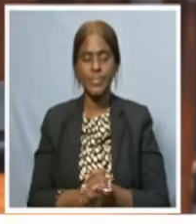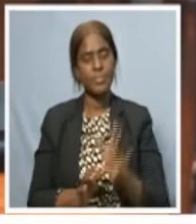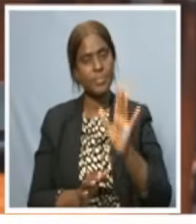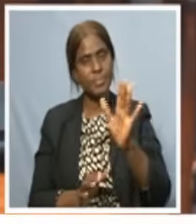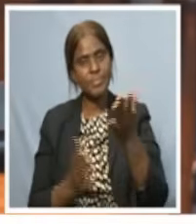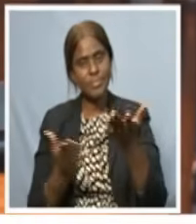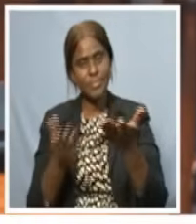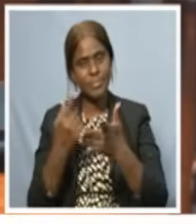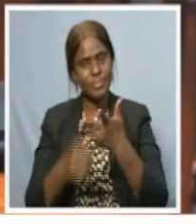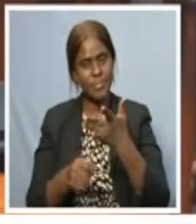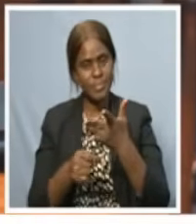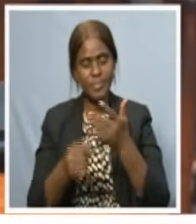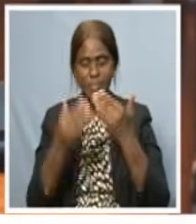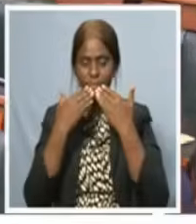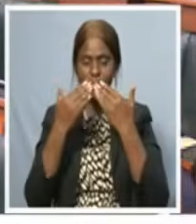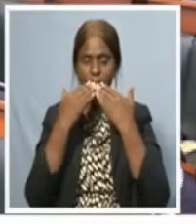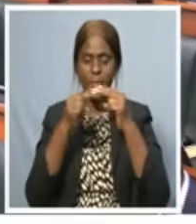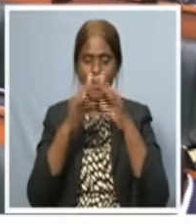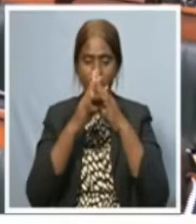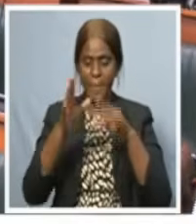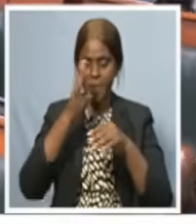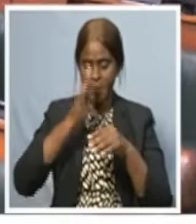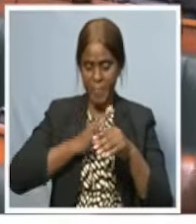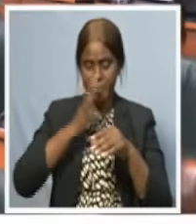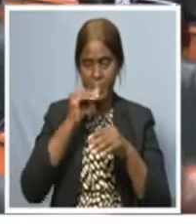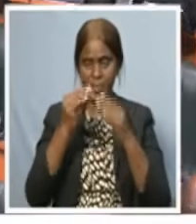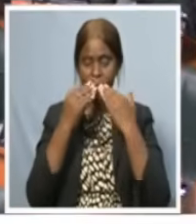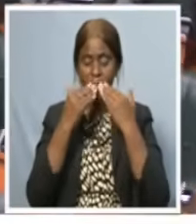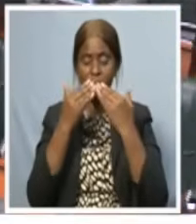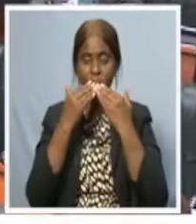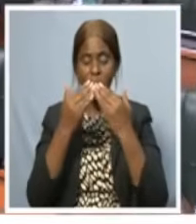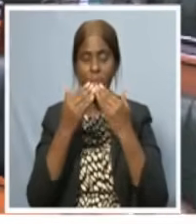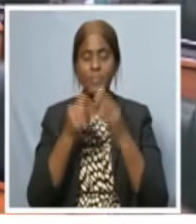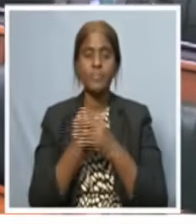What is your point of order? Thank you so much, Madam Speaker.